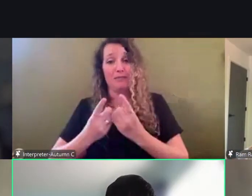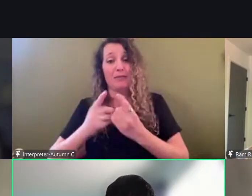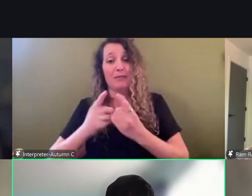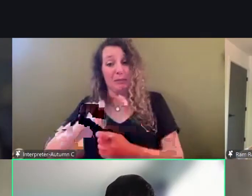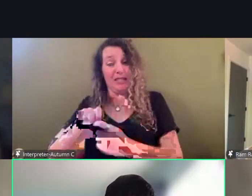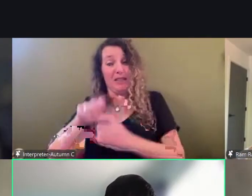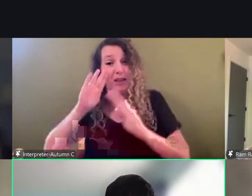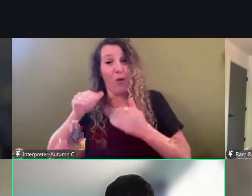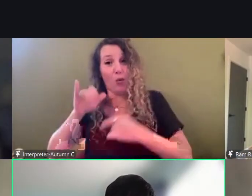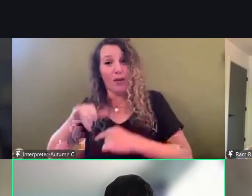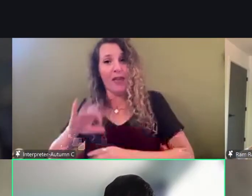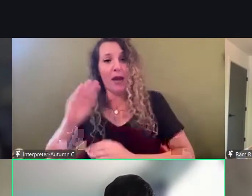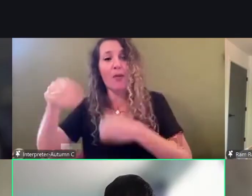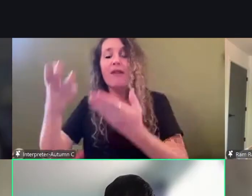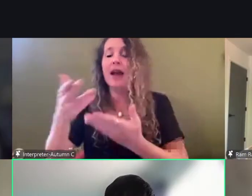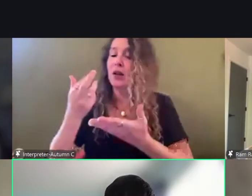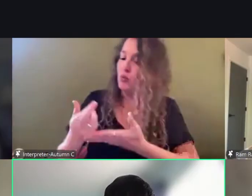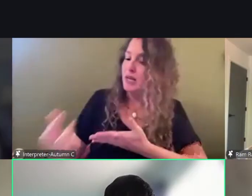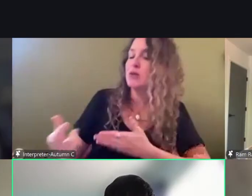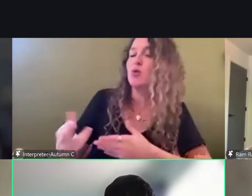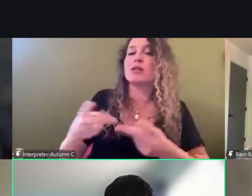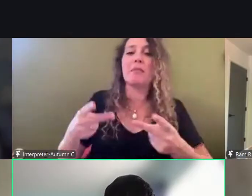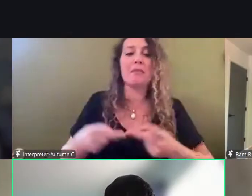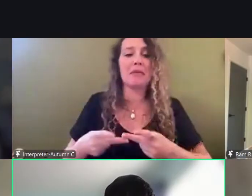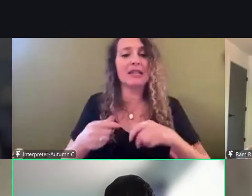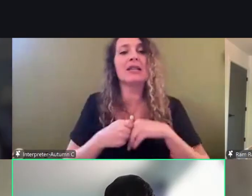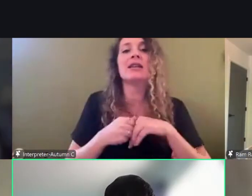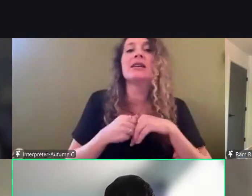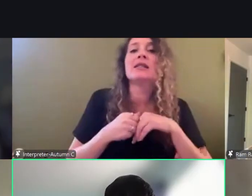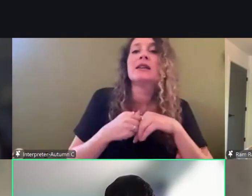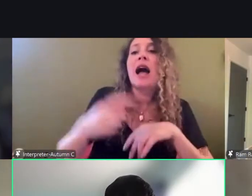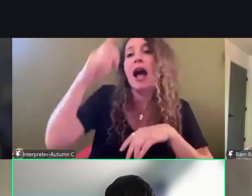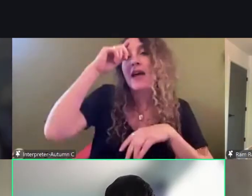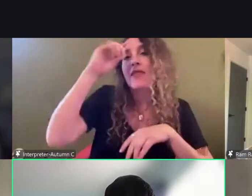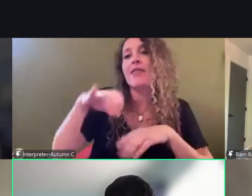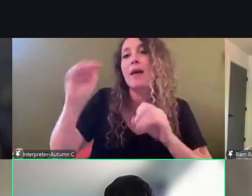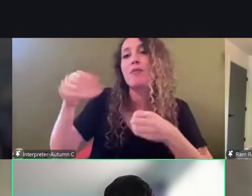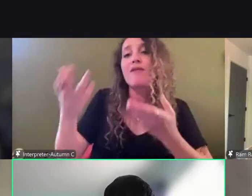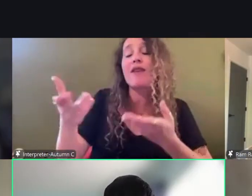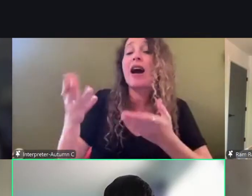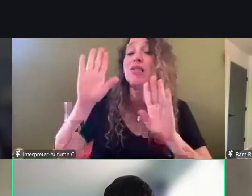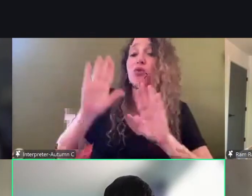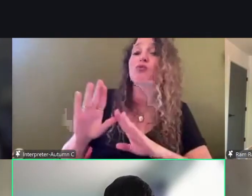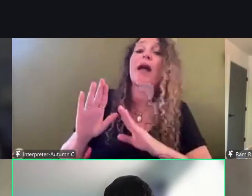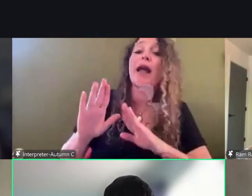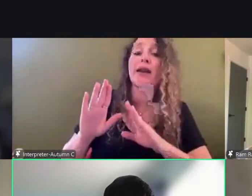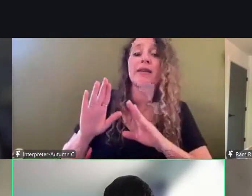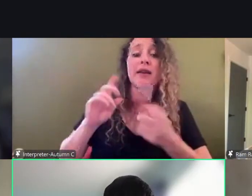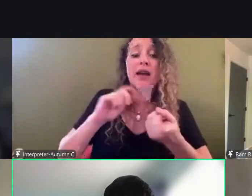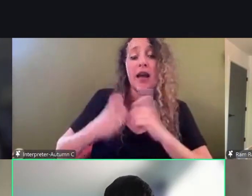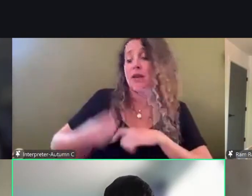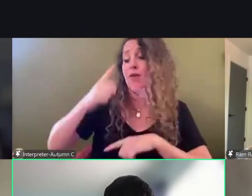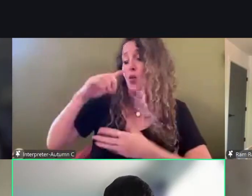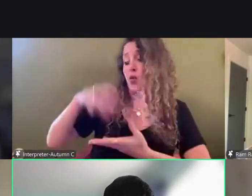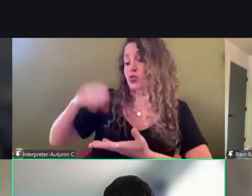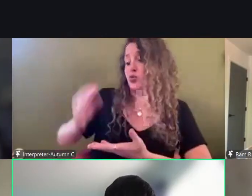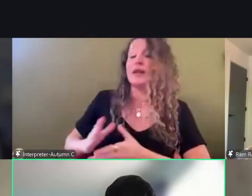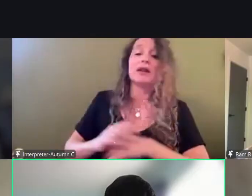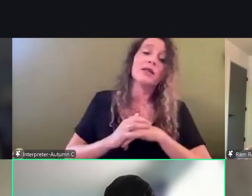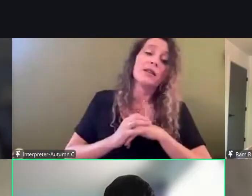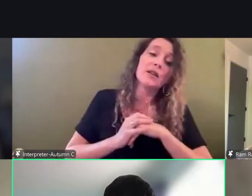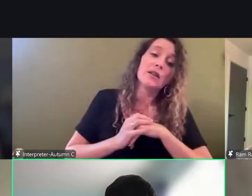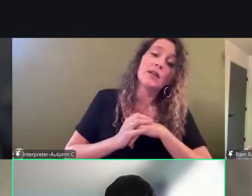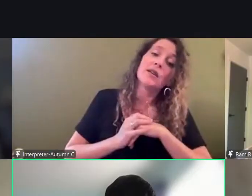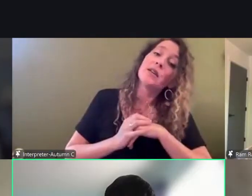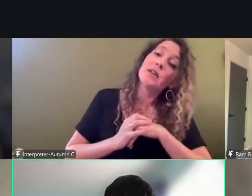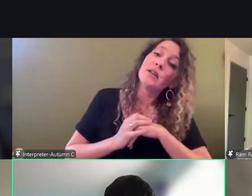to just providing resources and spaces, I think that provides great accommodation for our students. And obviously, hopefully, like